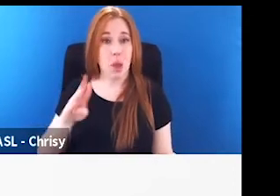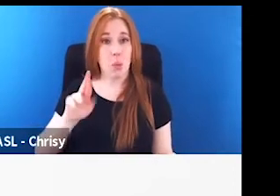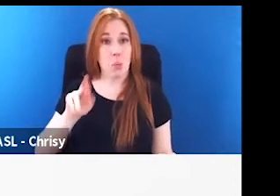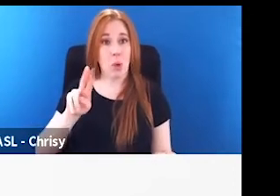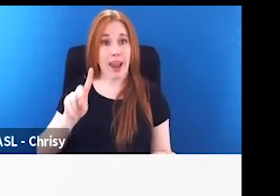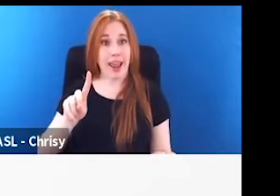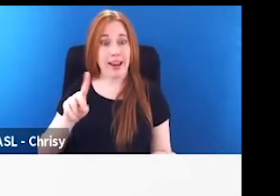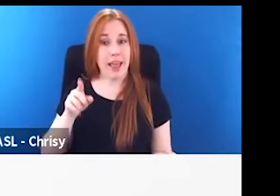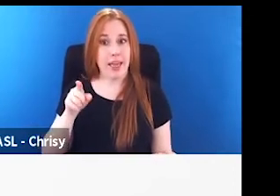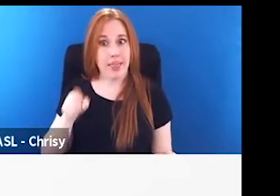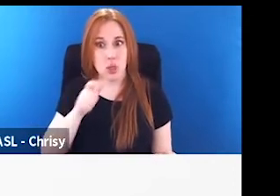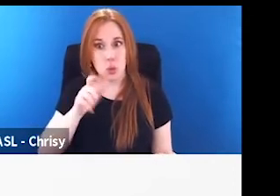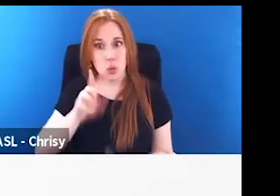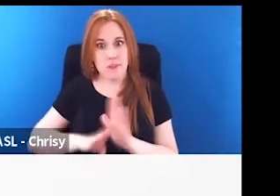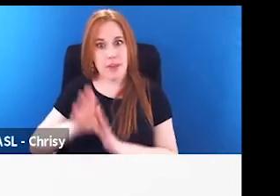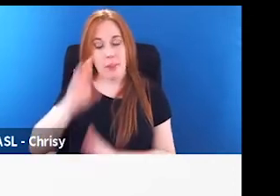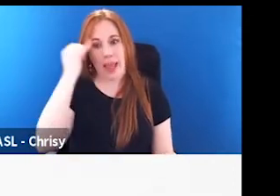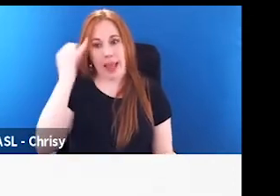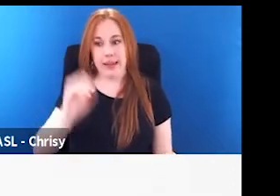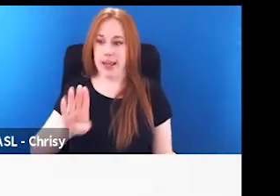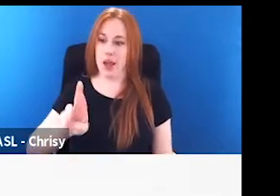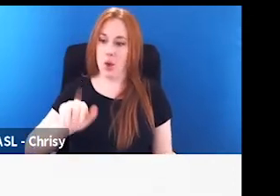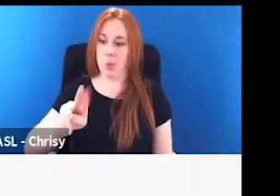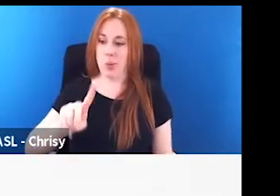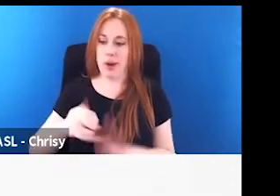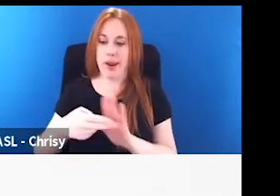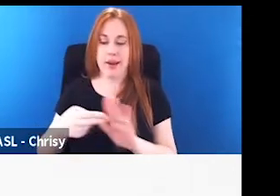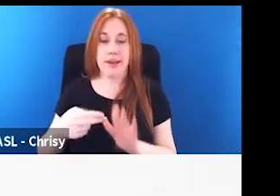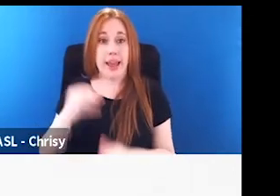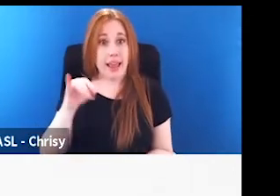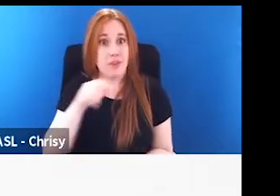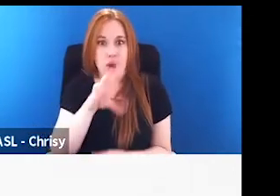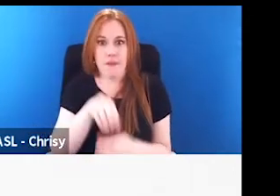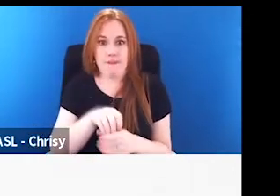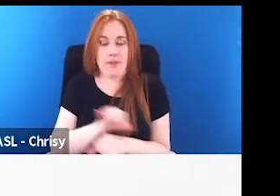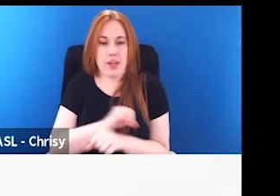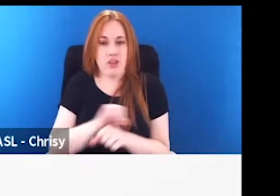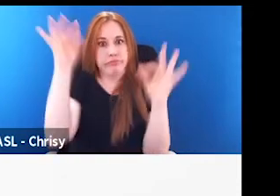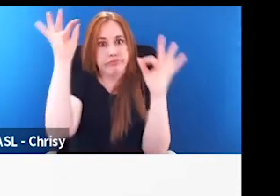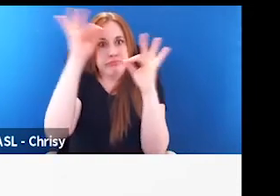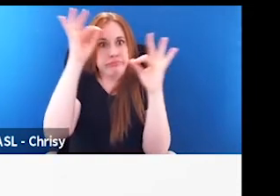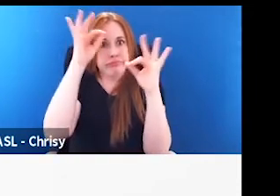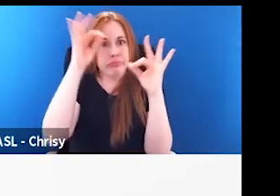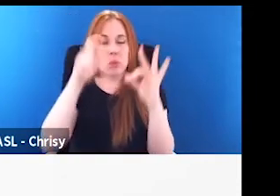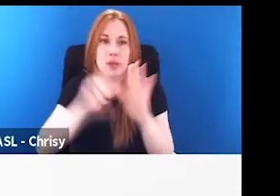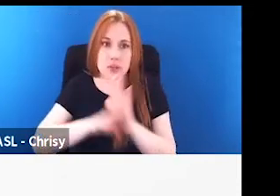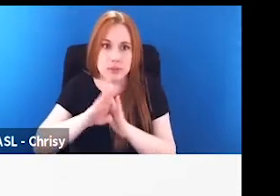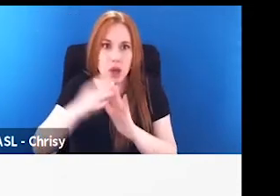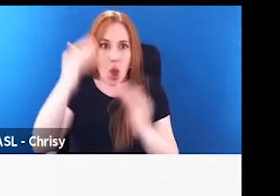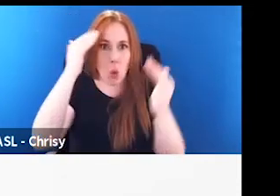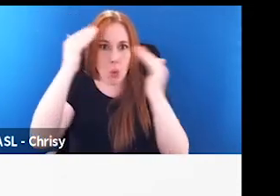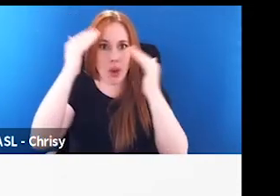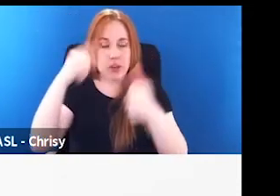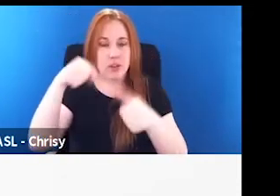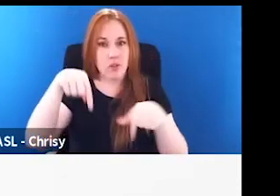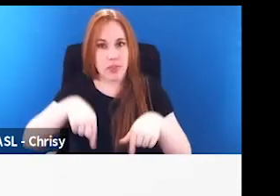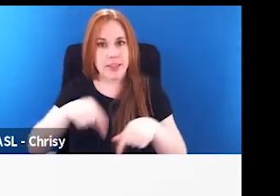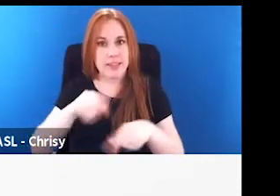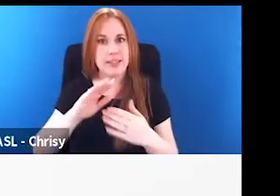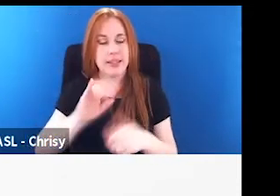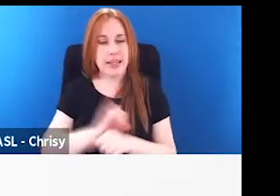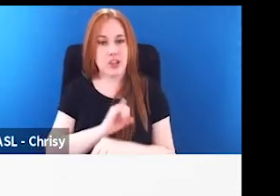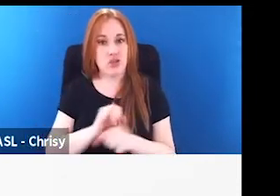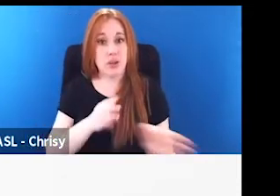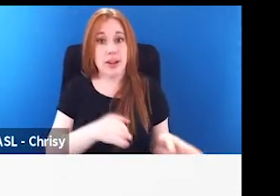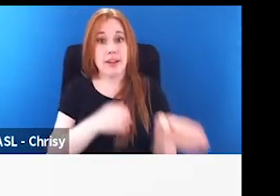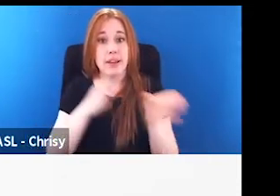idea of brand. But if you're not in the industry, you don't know that. So we got to create awareness for our industry. Next,